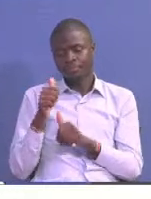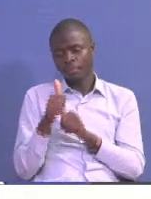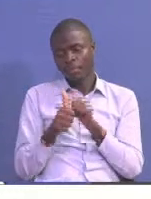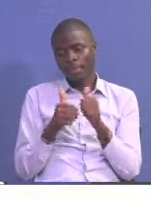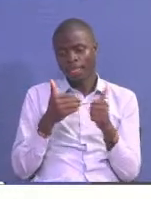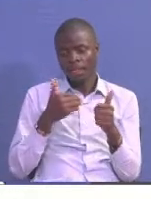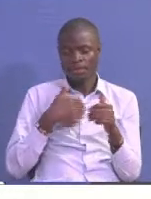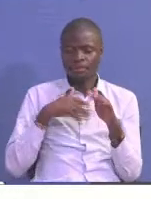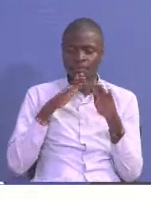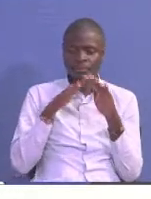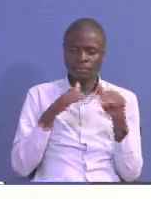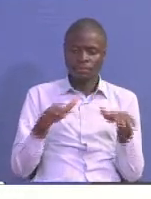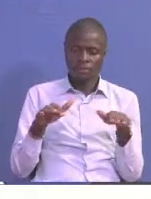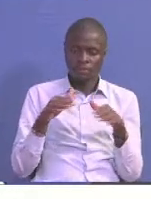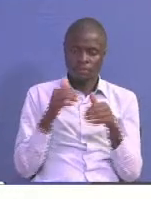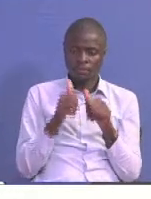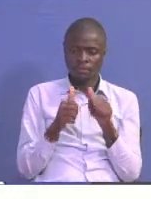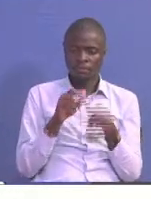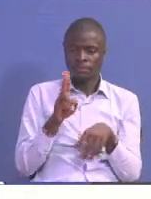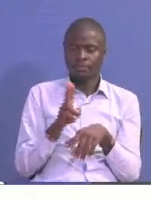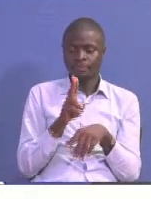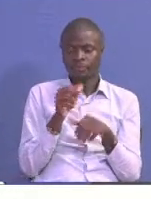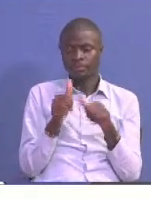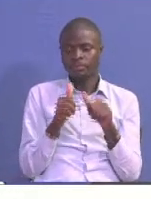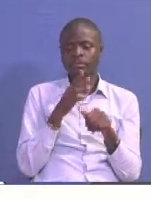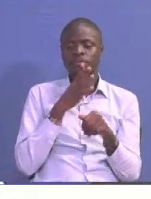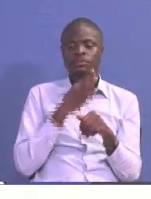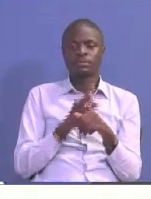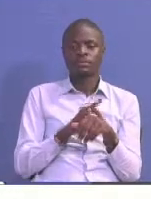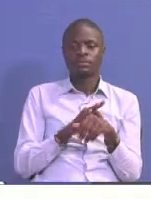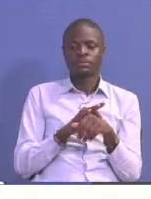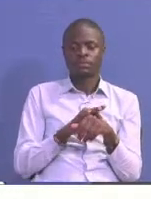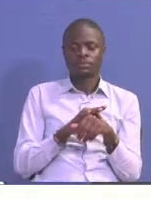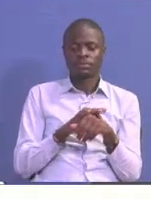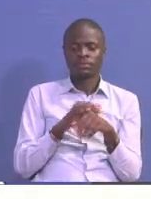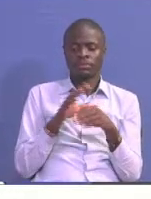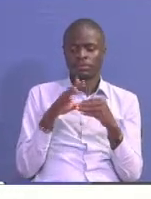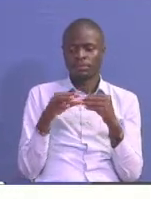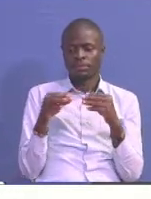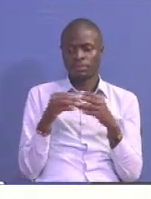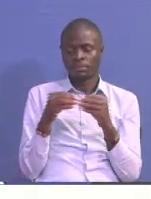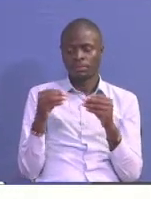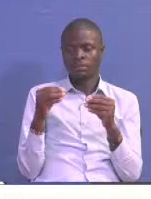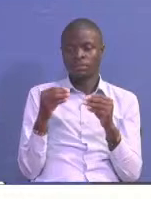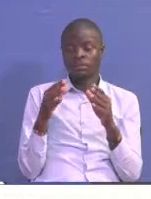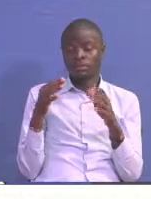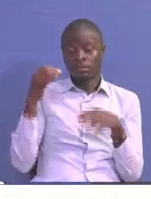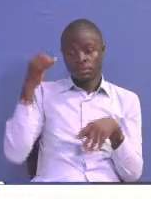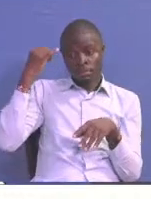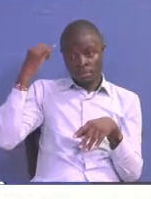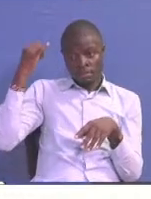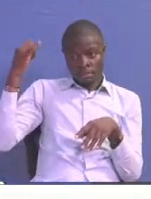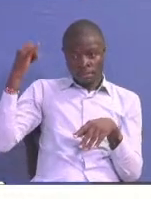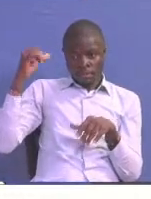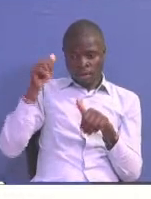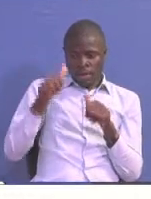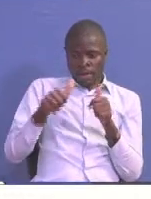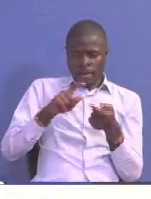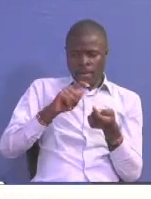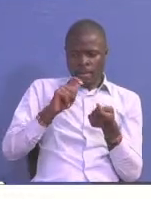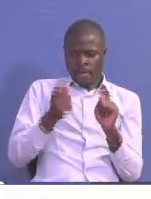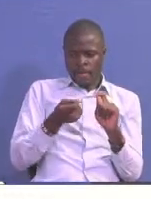has a market and which is being used, which is in demand. So innovation is really the idea of ideas which are